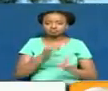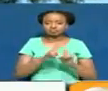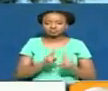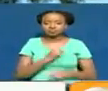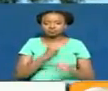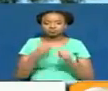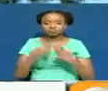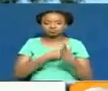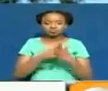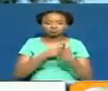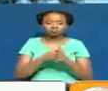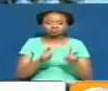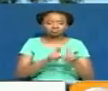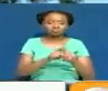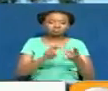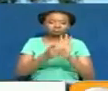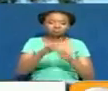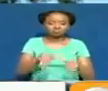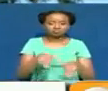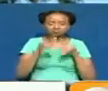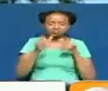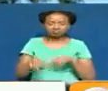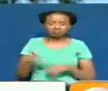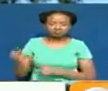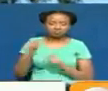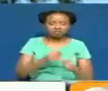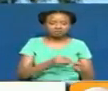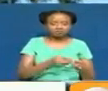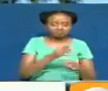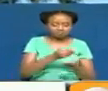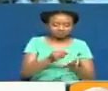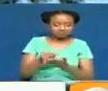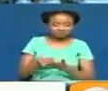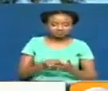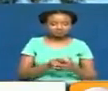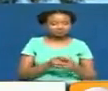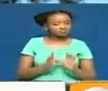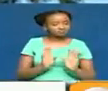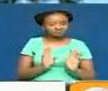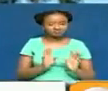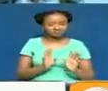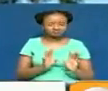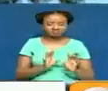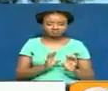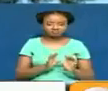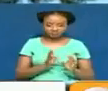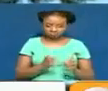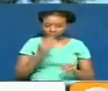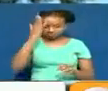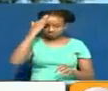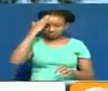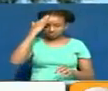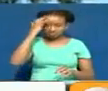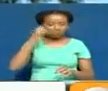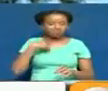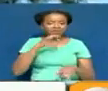their farming, in that you're not just waiting for someone to come to your house to take your potatoes. Before you actually plant them, you actually know what you're